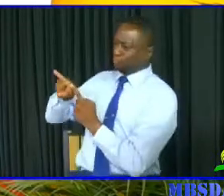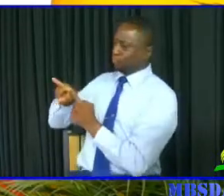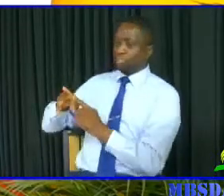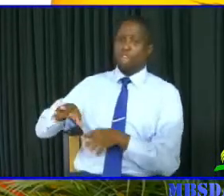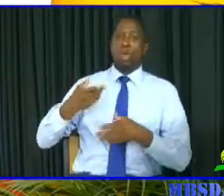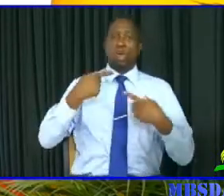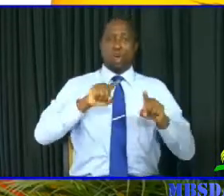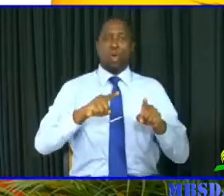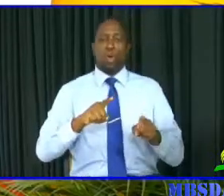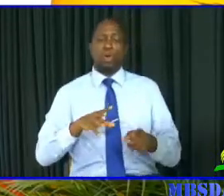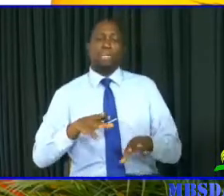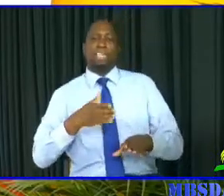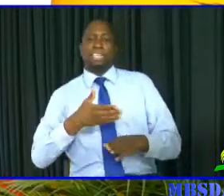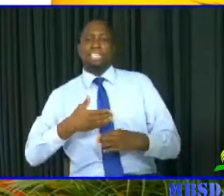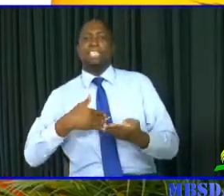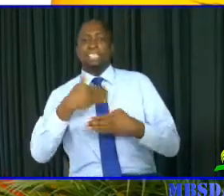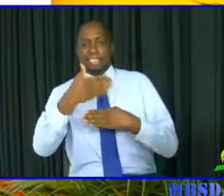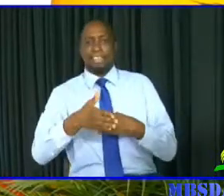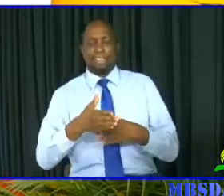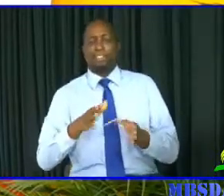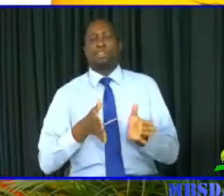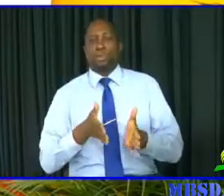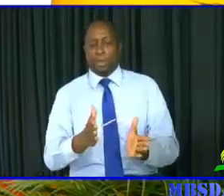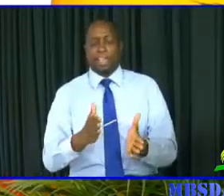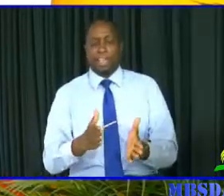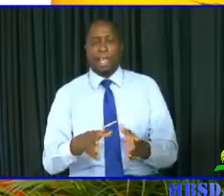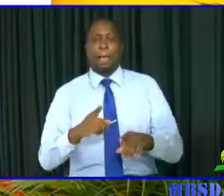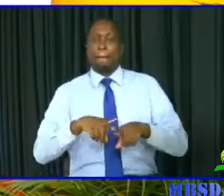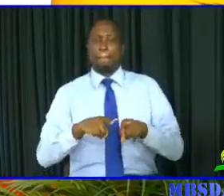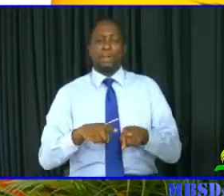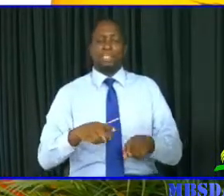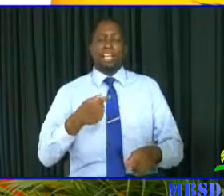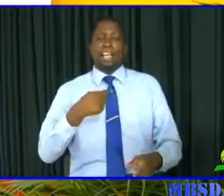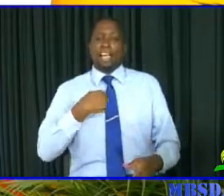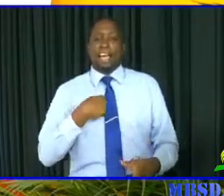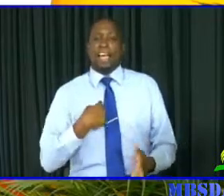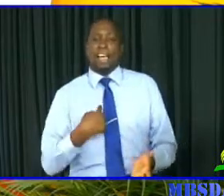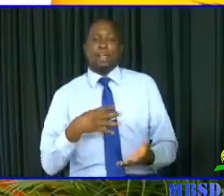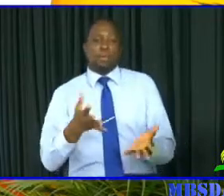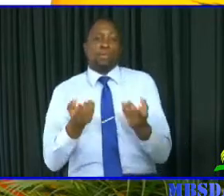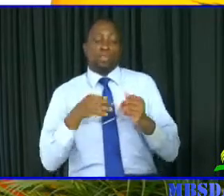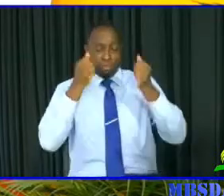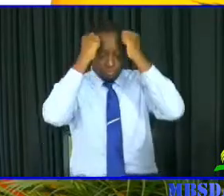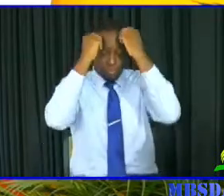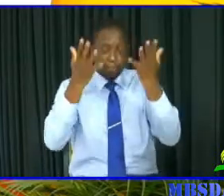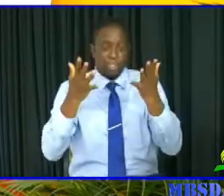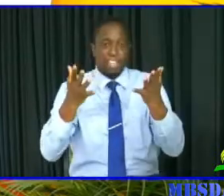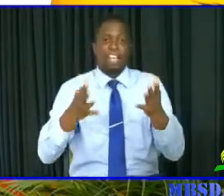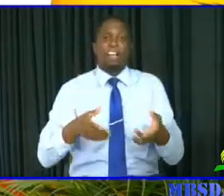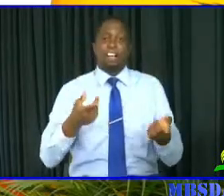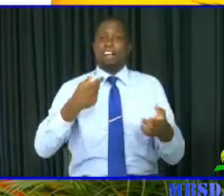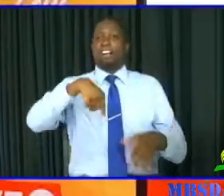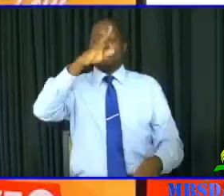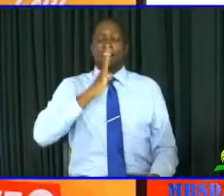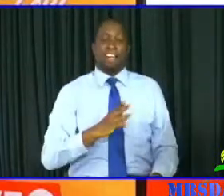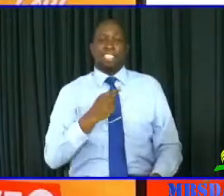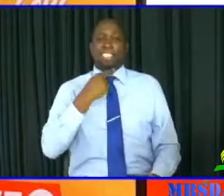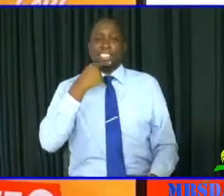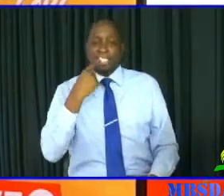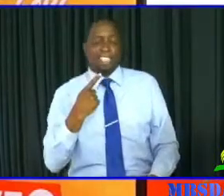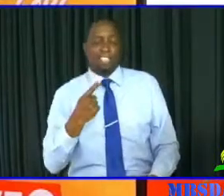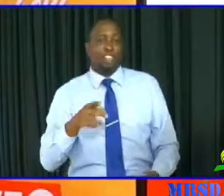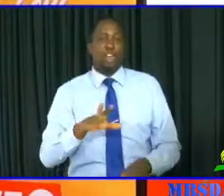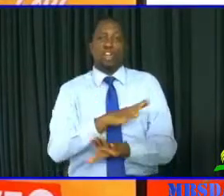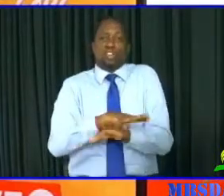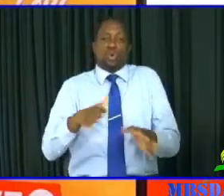by here to tell you that God's word for you is that it is time for you to turn around and keep